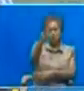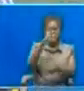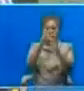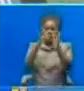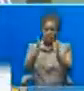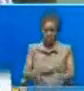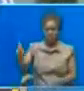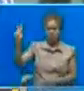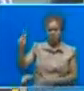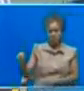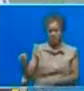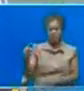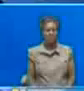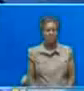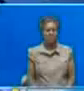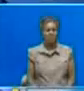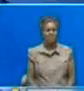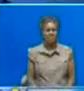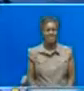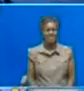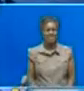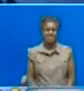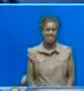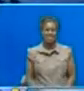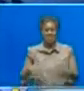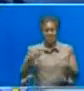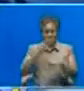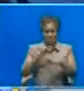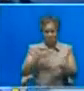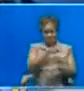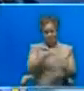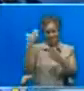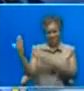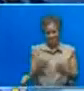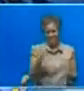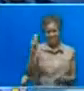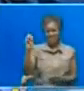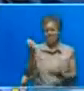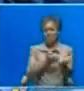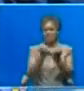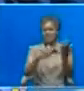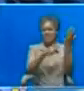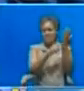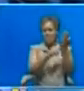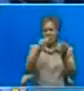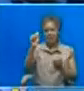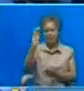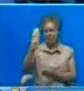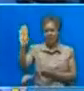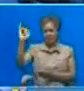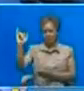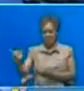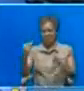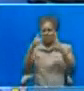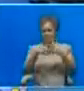Muturi, KTN, Transmara. Well, good evening and welcome to KTN Business. My name is Abia Gina, and we begin on